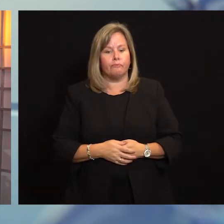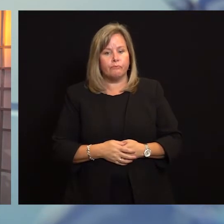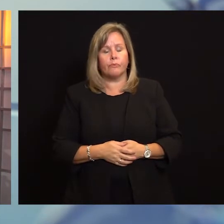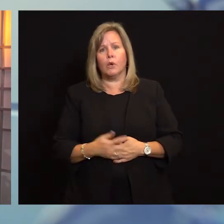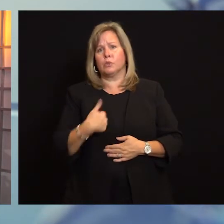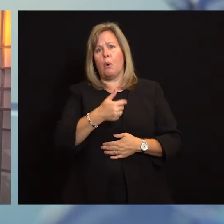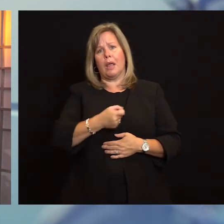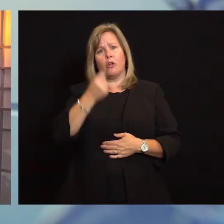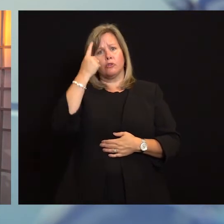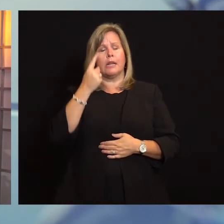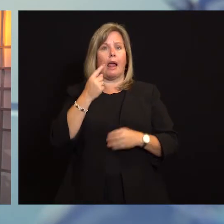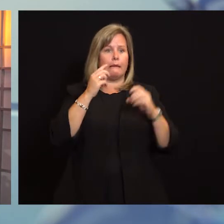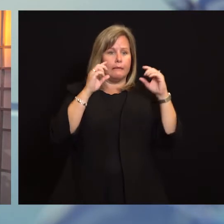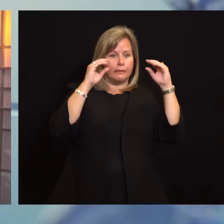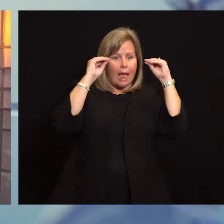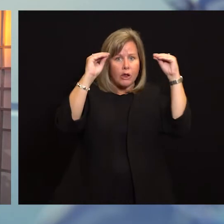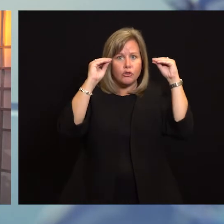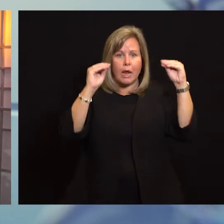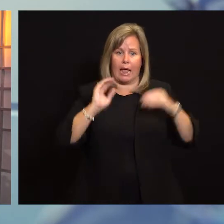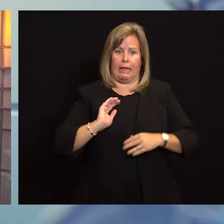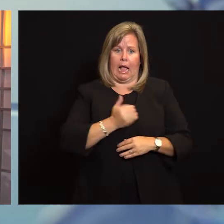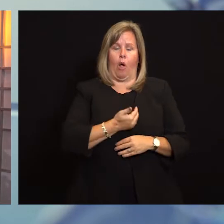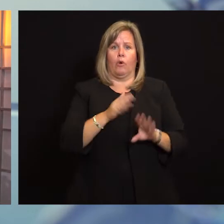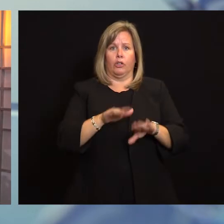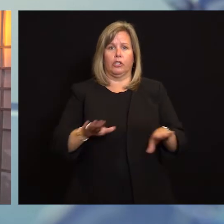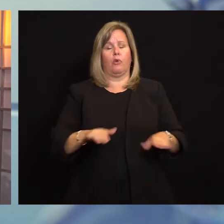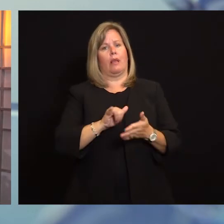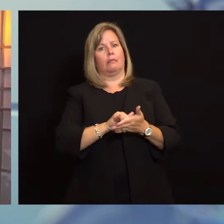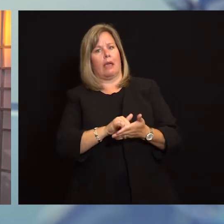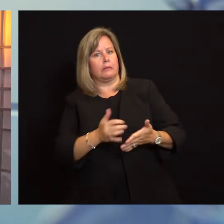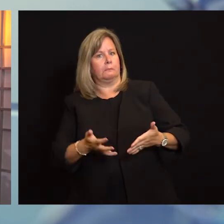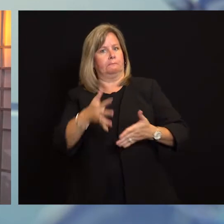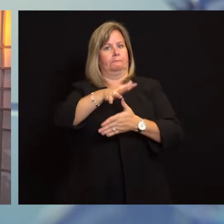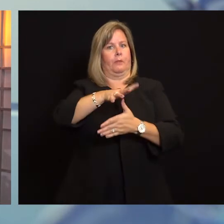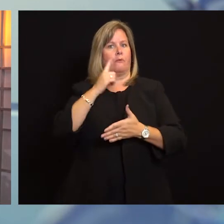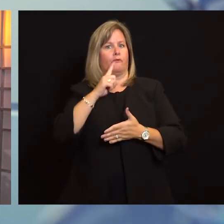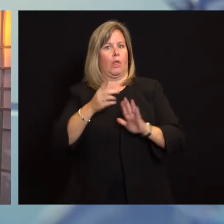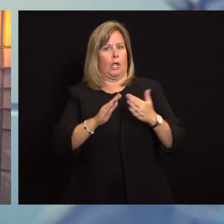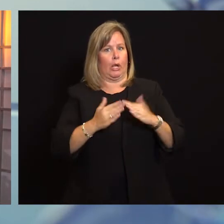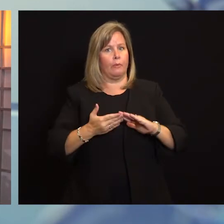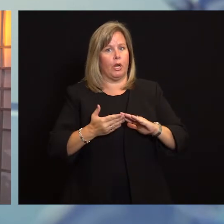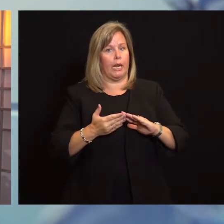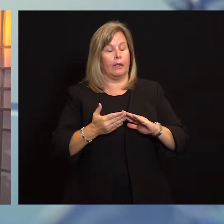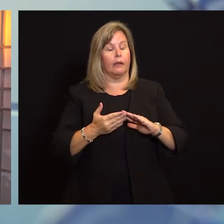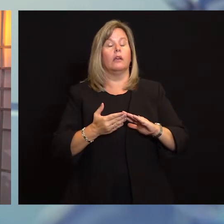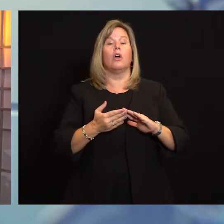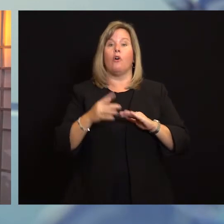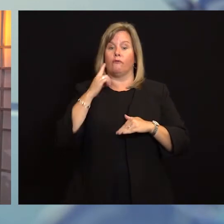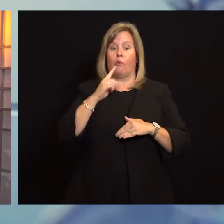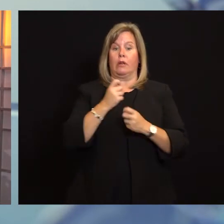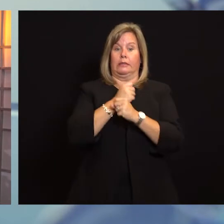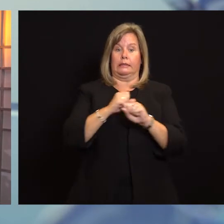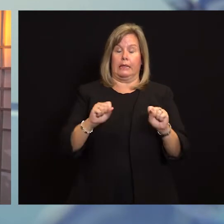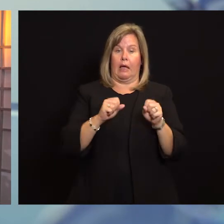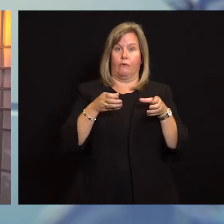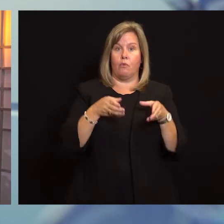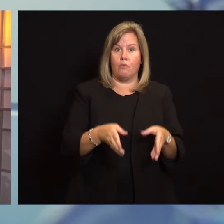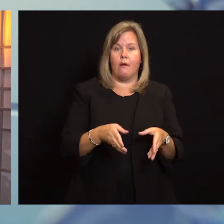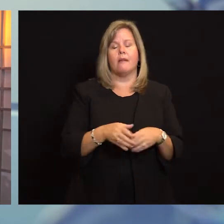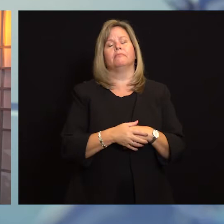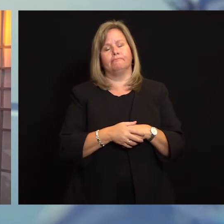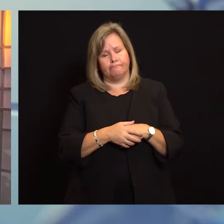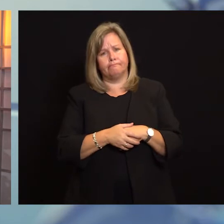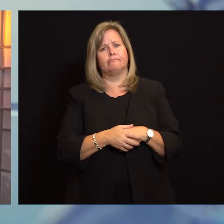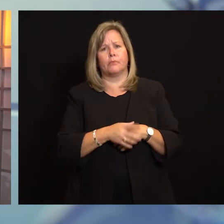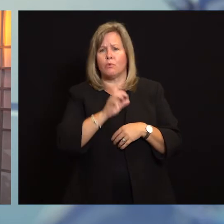so important. Educating our kids is such a huge priority for our community, but doing it in a way that is as safe as possible has been a